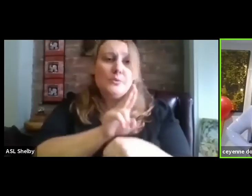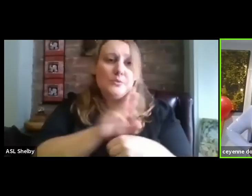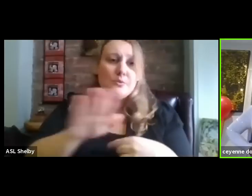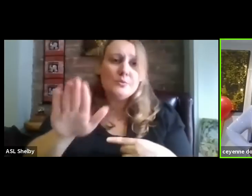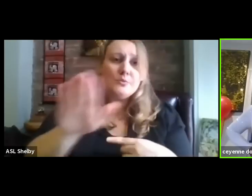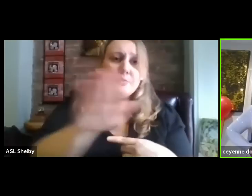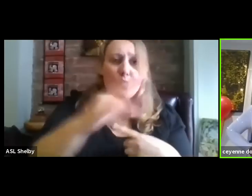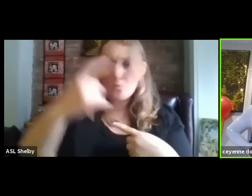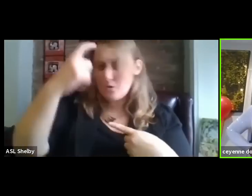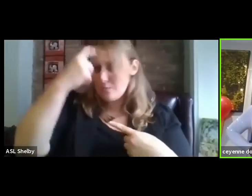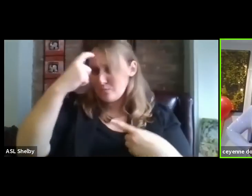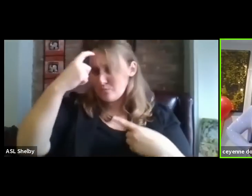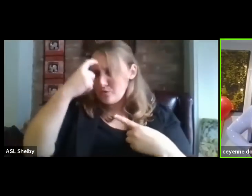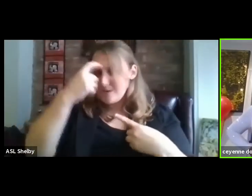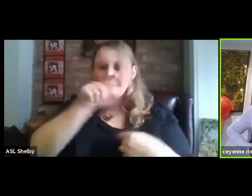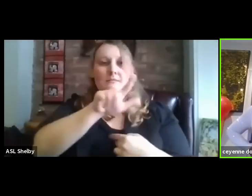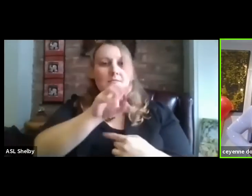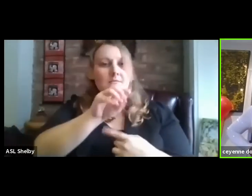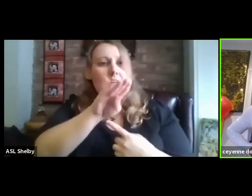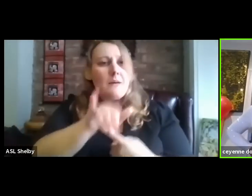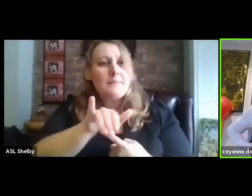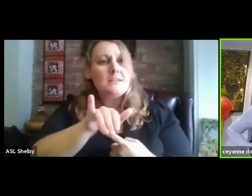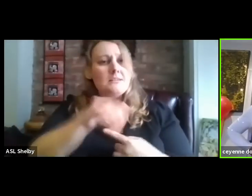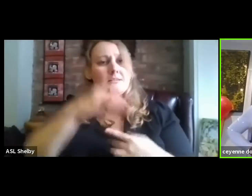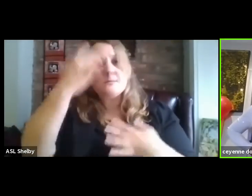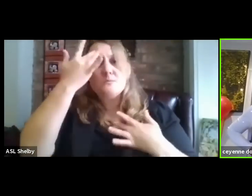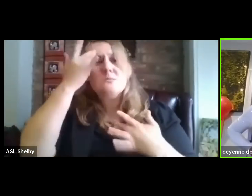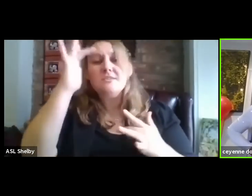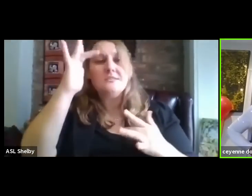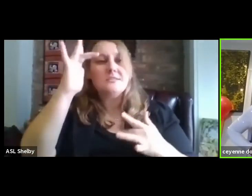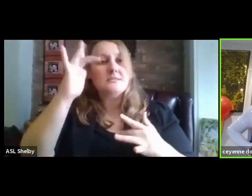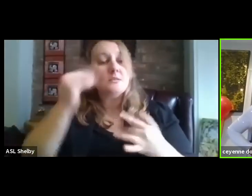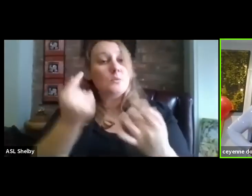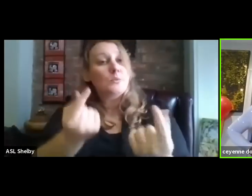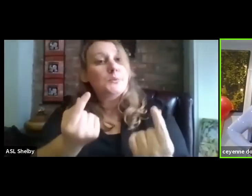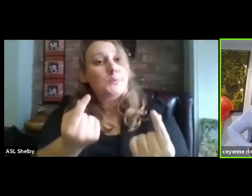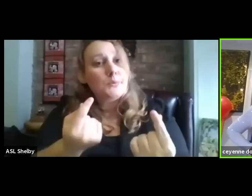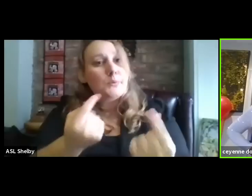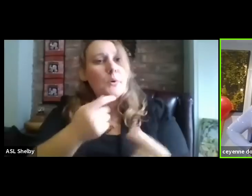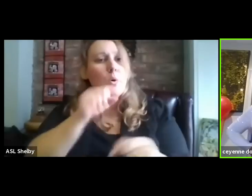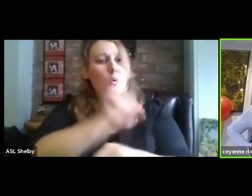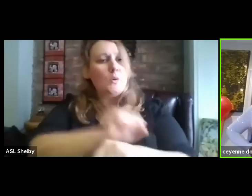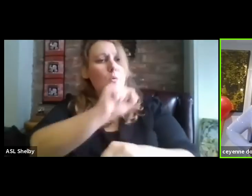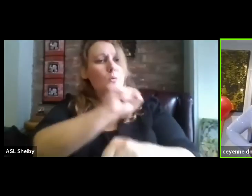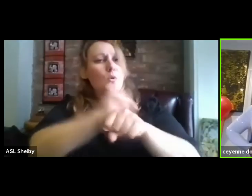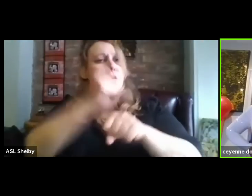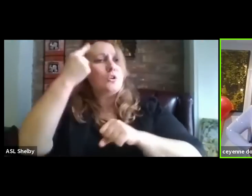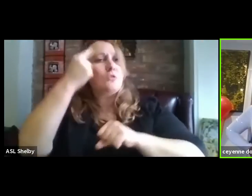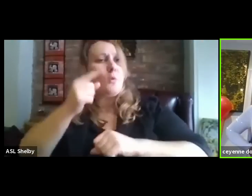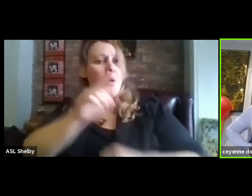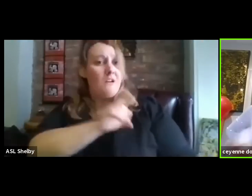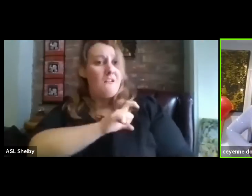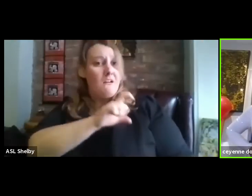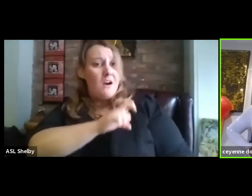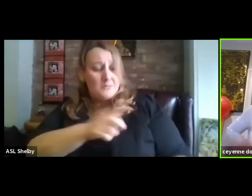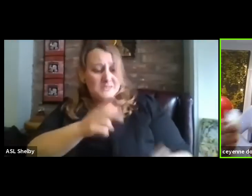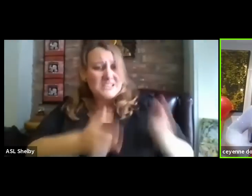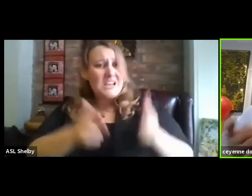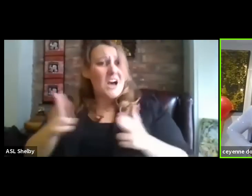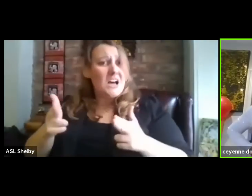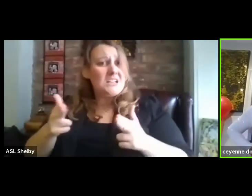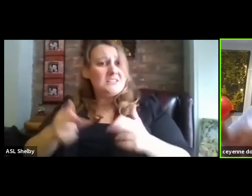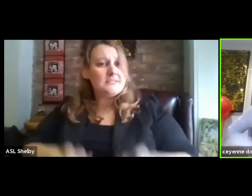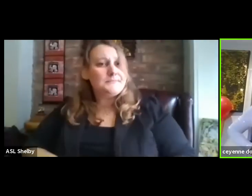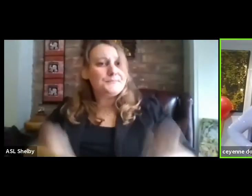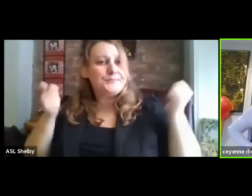take the guns away from cops. You see what's going on in the world today. Do they really need guns? In the UK,